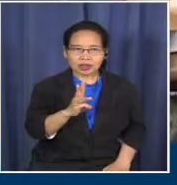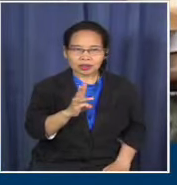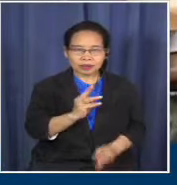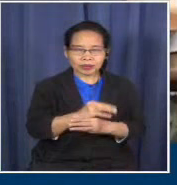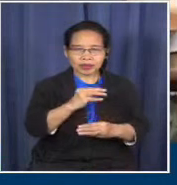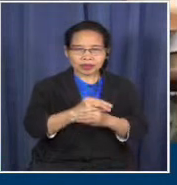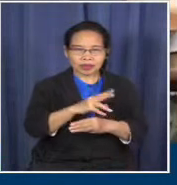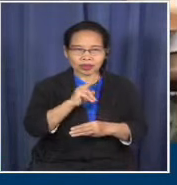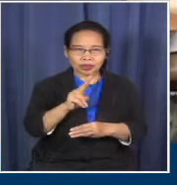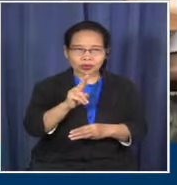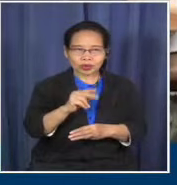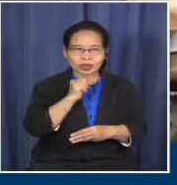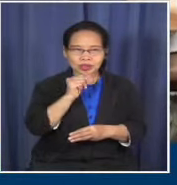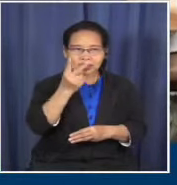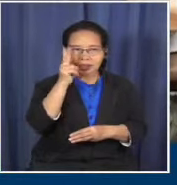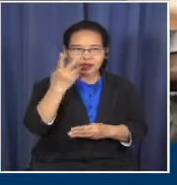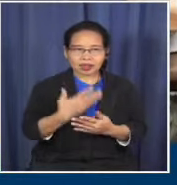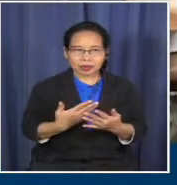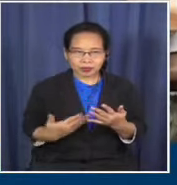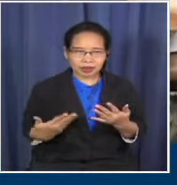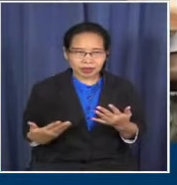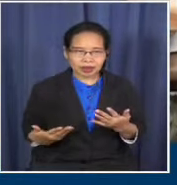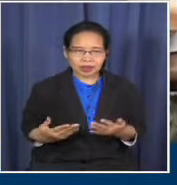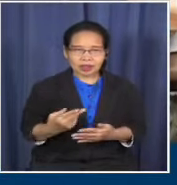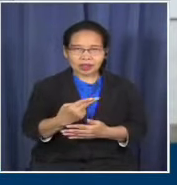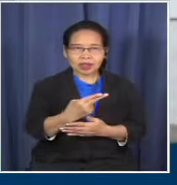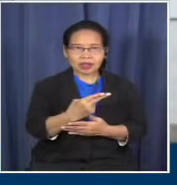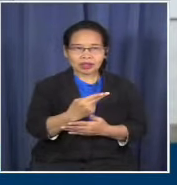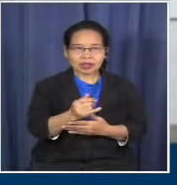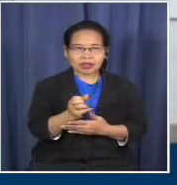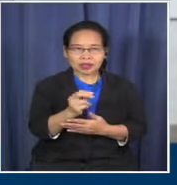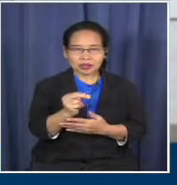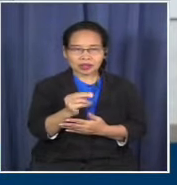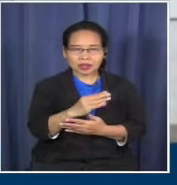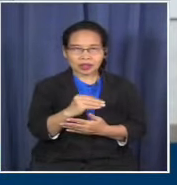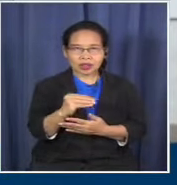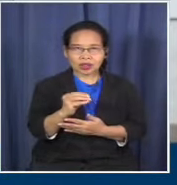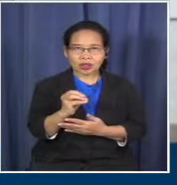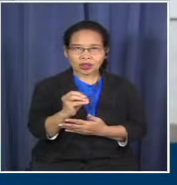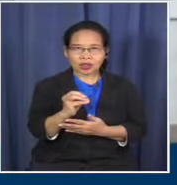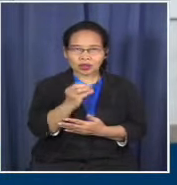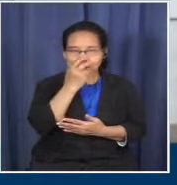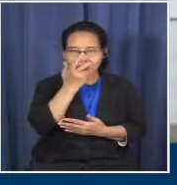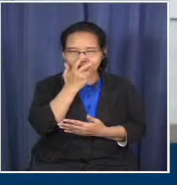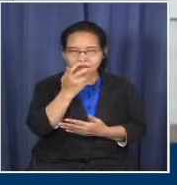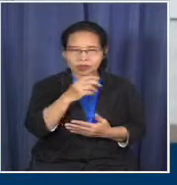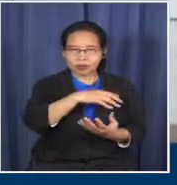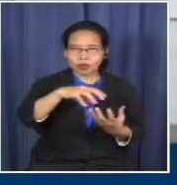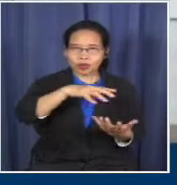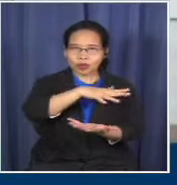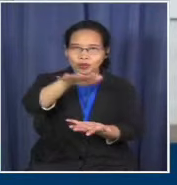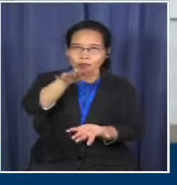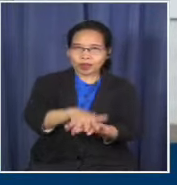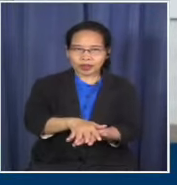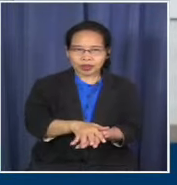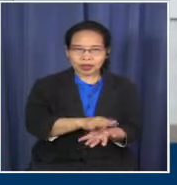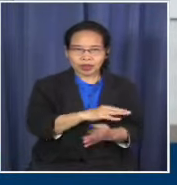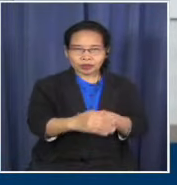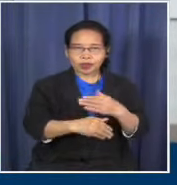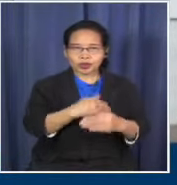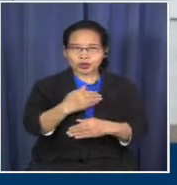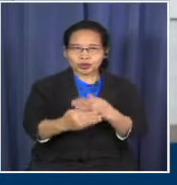made up of two unseen elements, hydrogen and oxygen. When those two